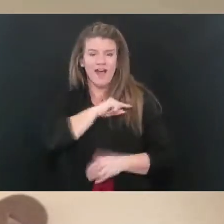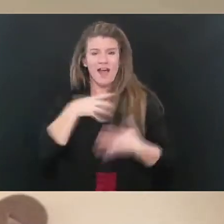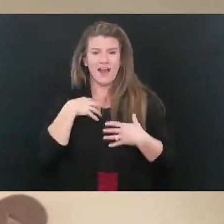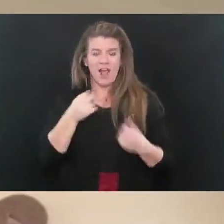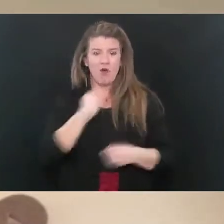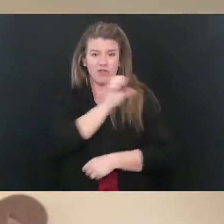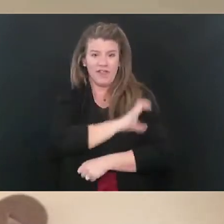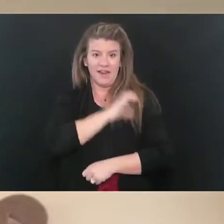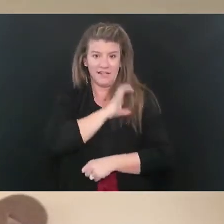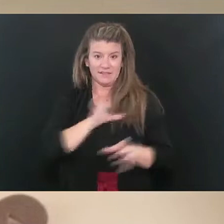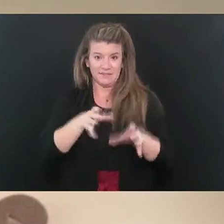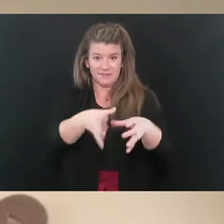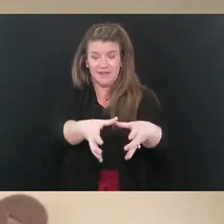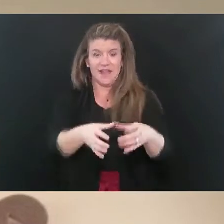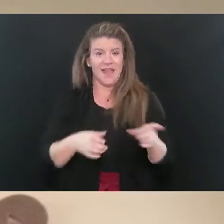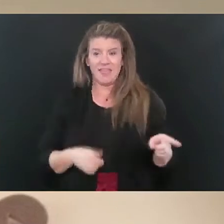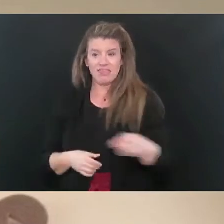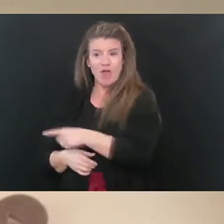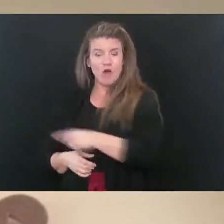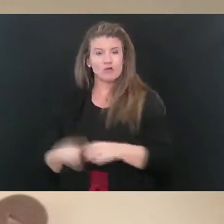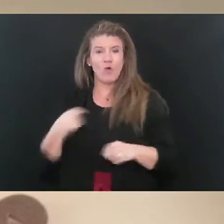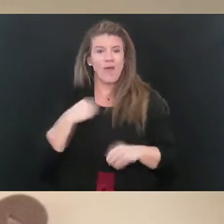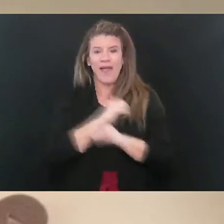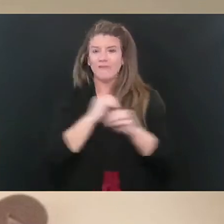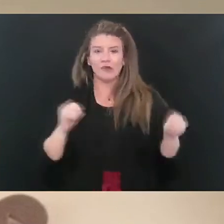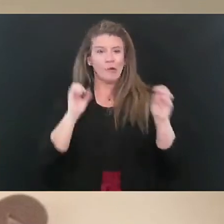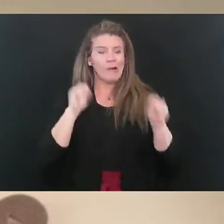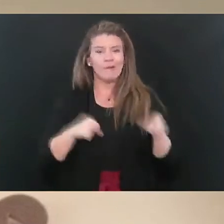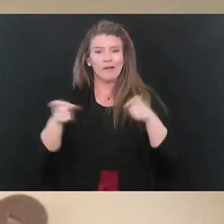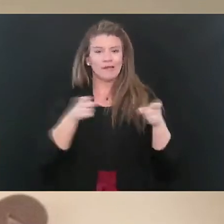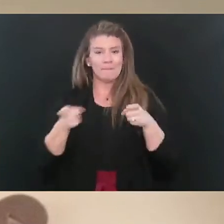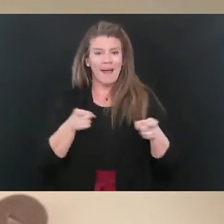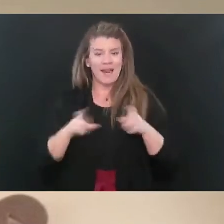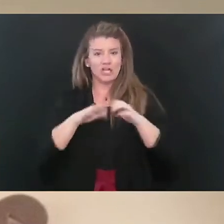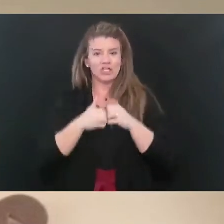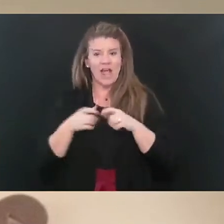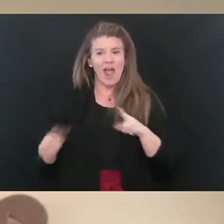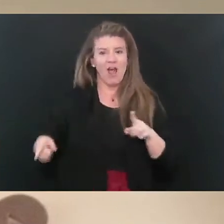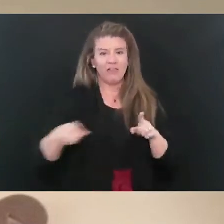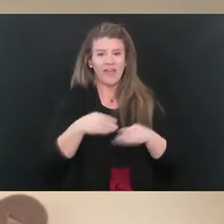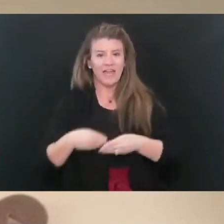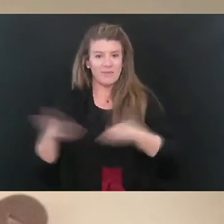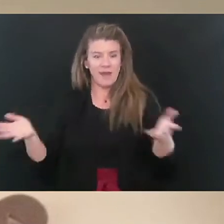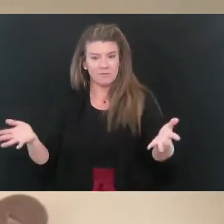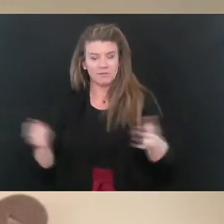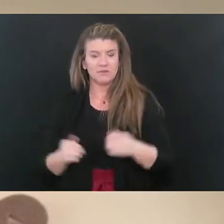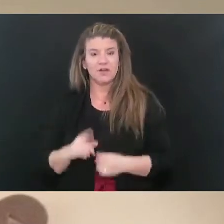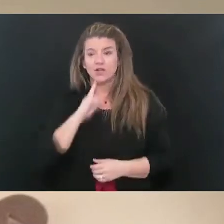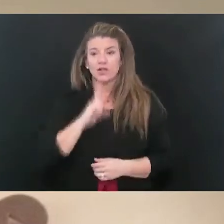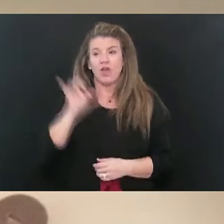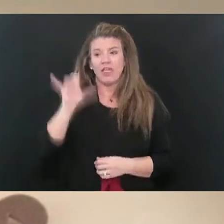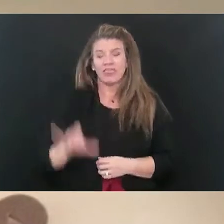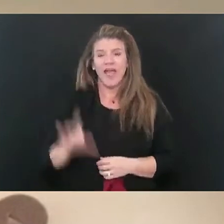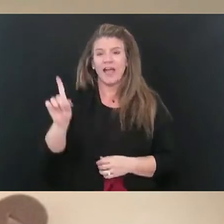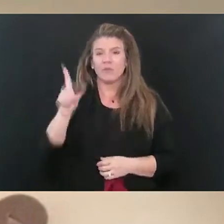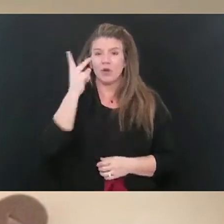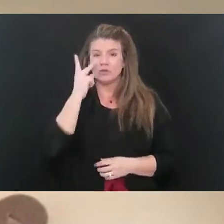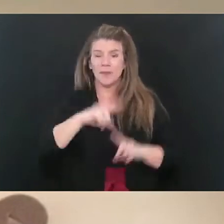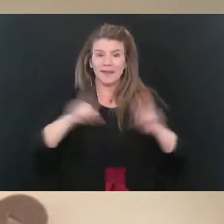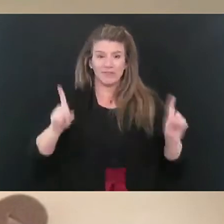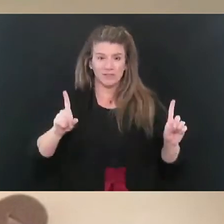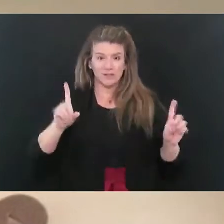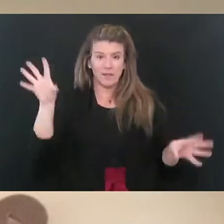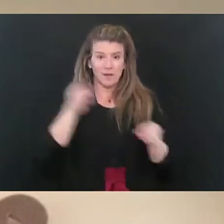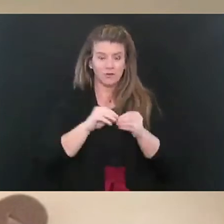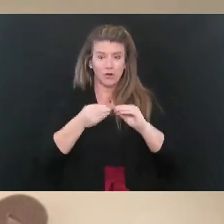have the ability to manage the execution of administration. So that's where you see both the difference in the